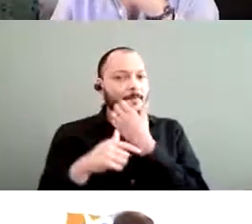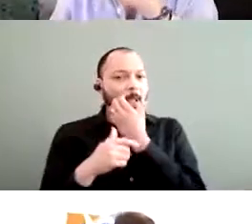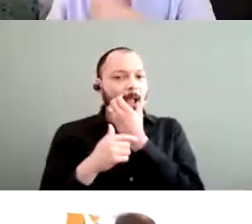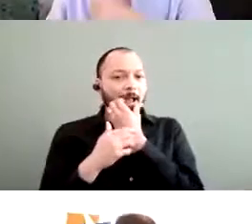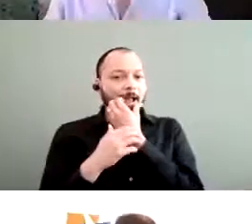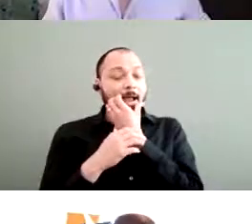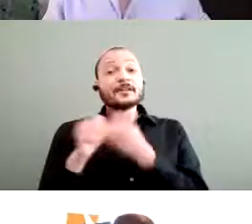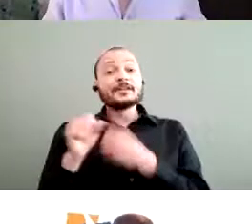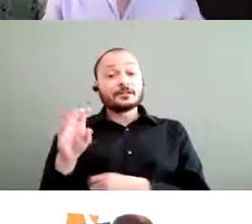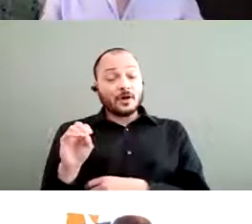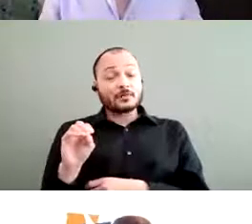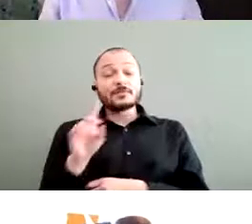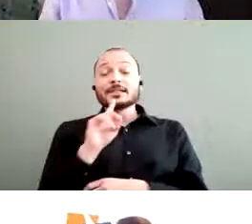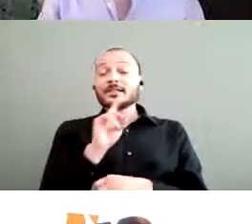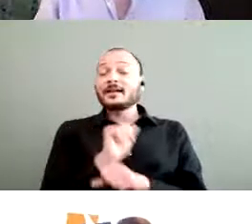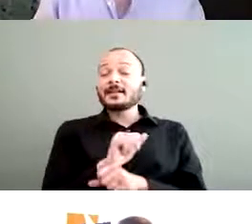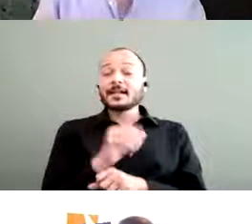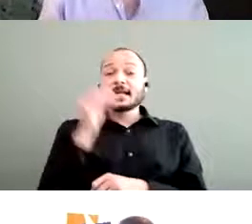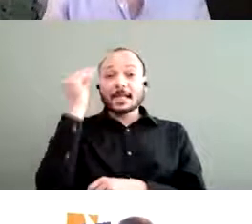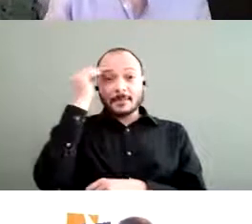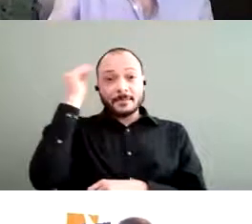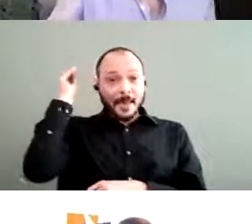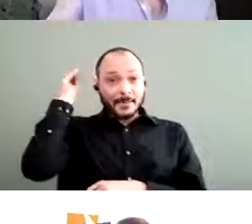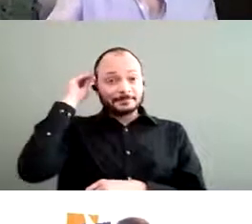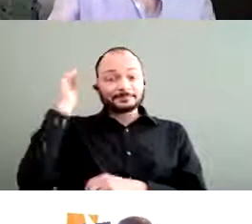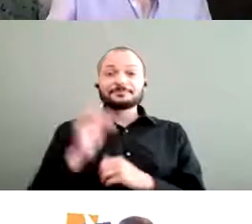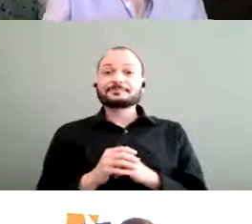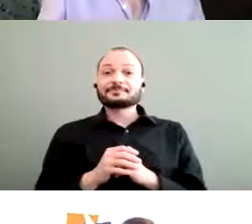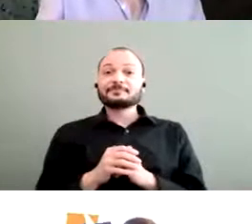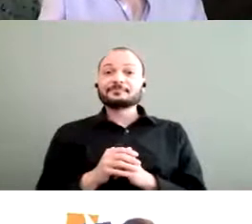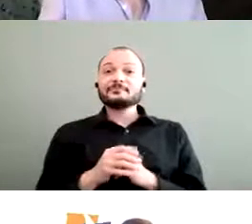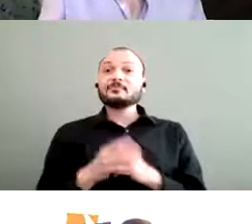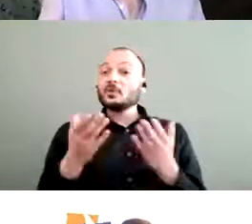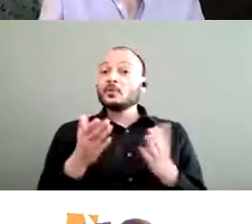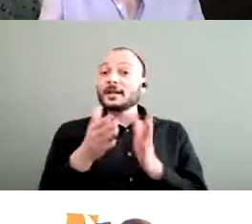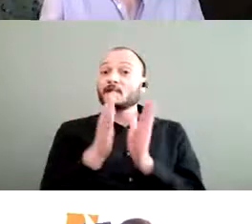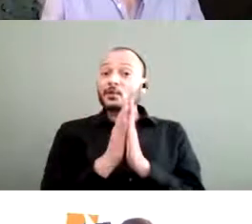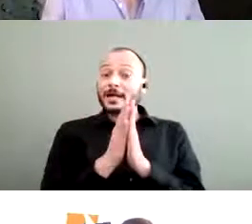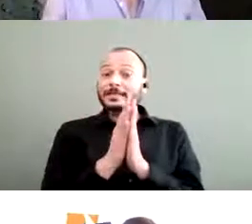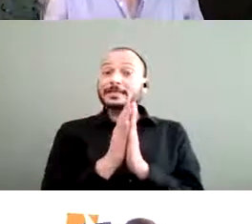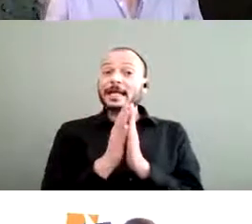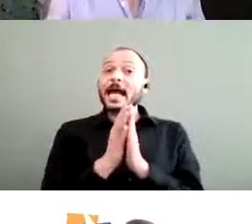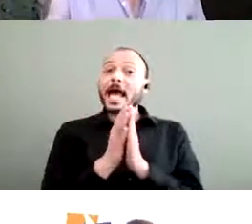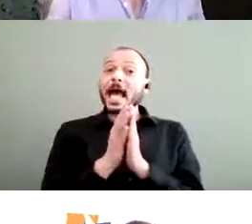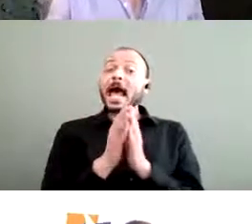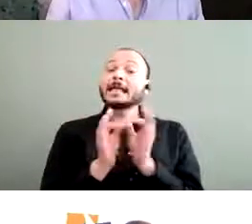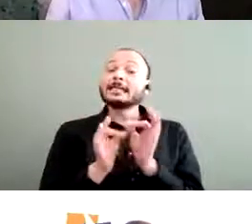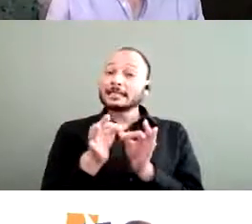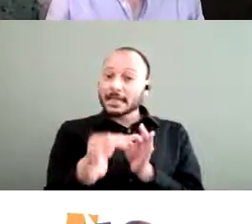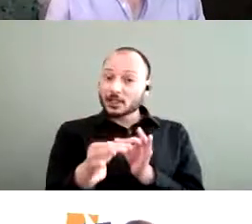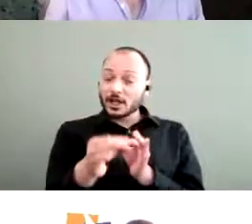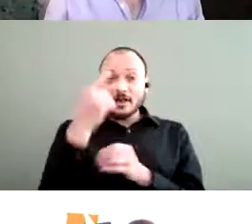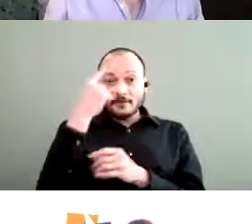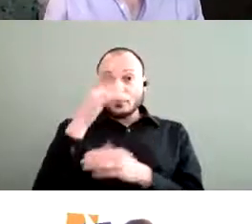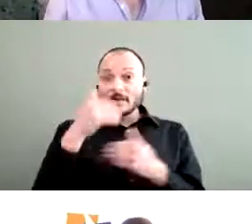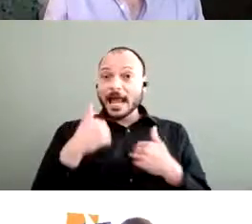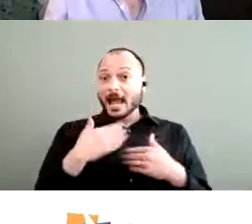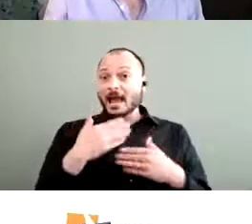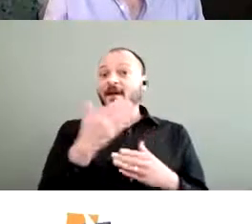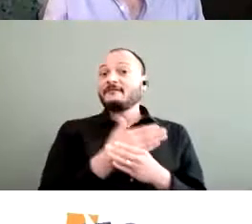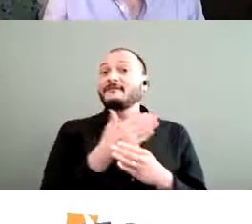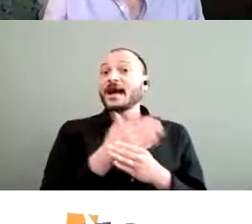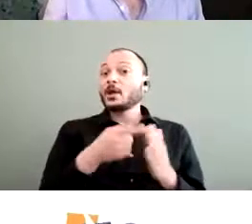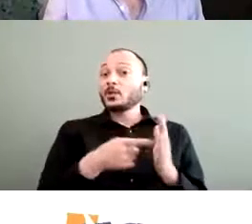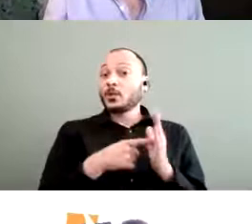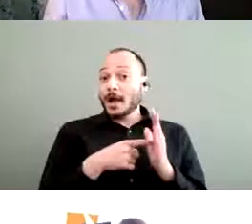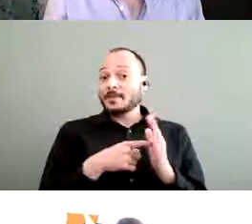So definitely keep that in mind. You want to request an extension because if you have a filing requirement and you don't